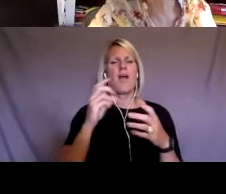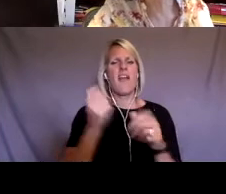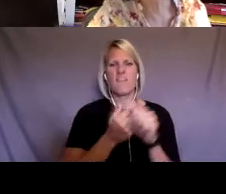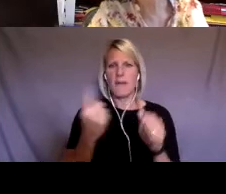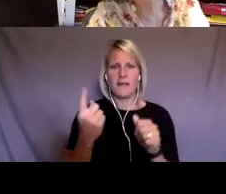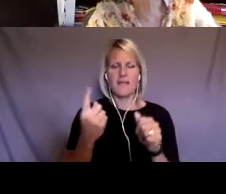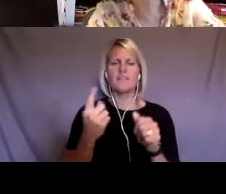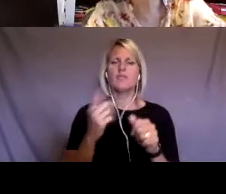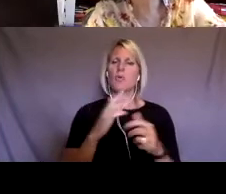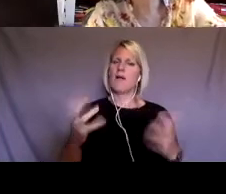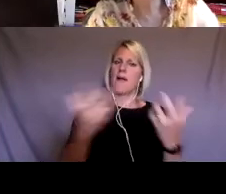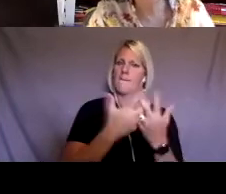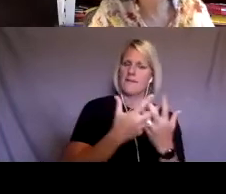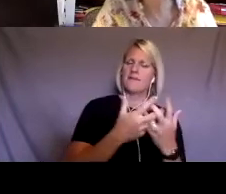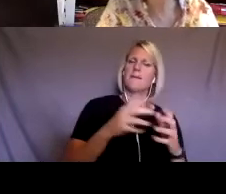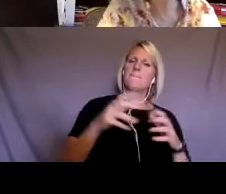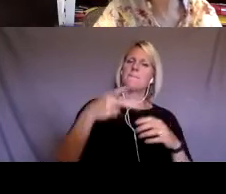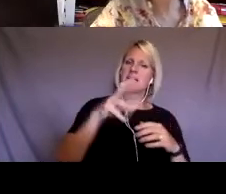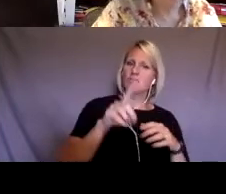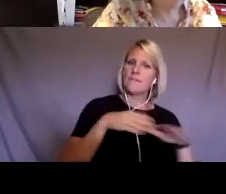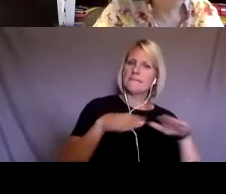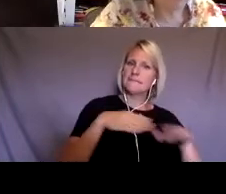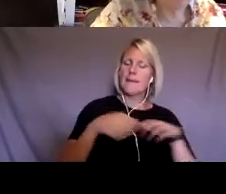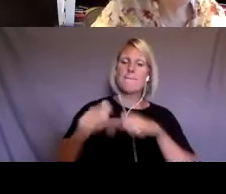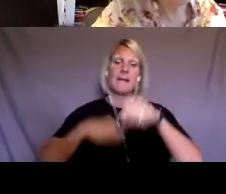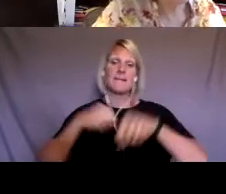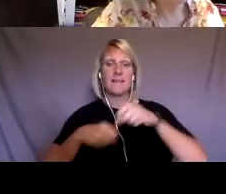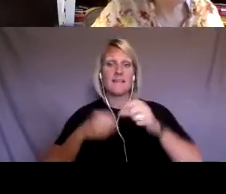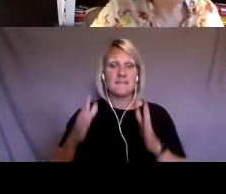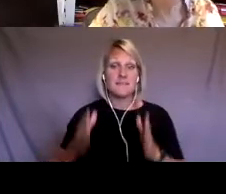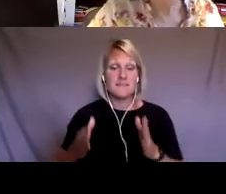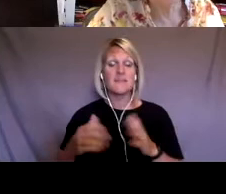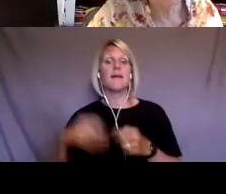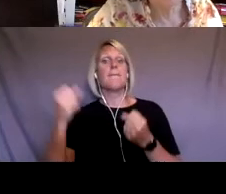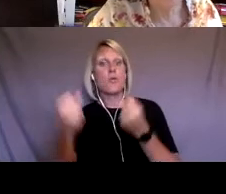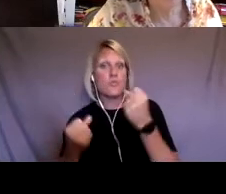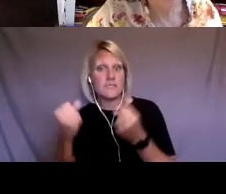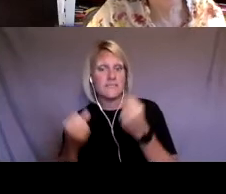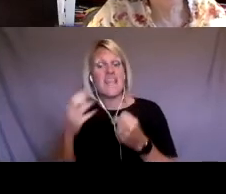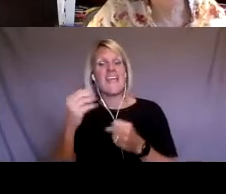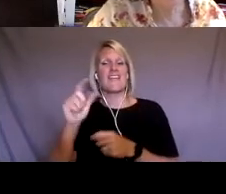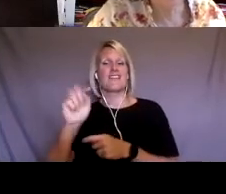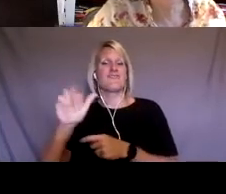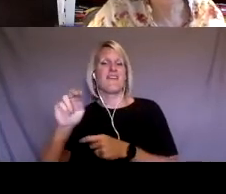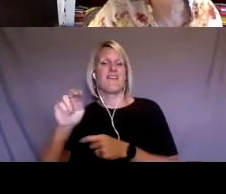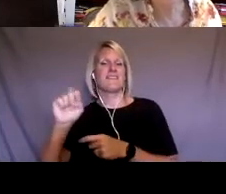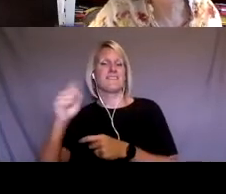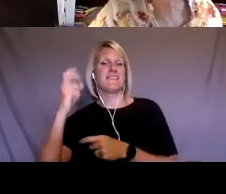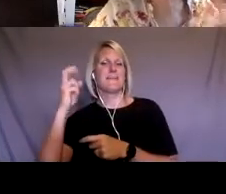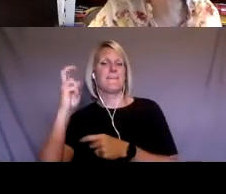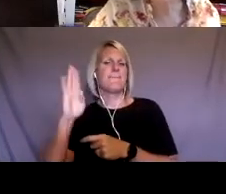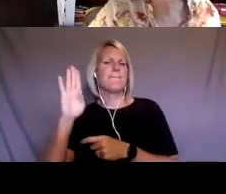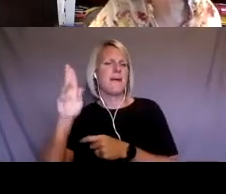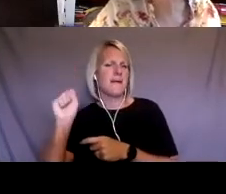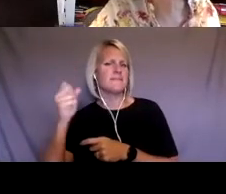pedestrians, bicyclists, motorists, and transit riders, all to use the streets, to